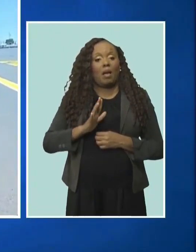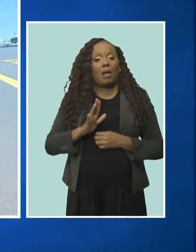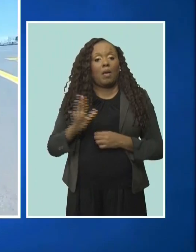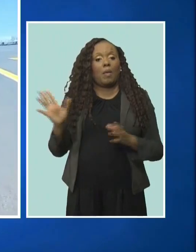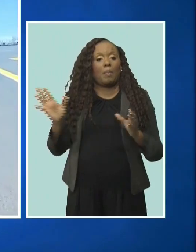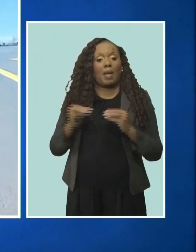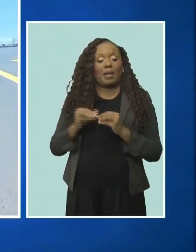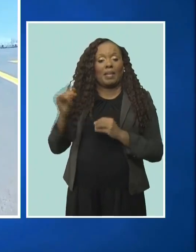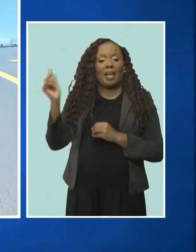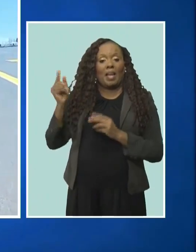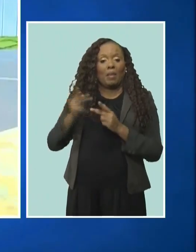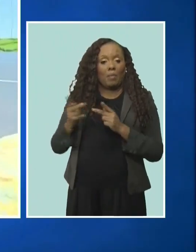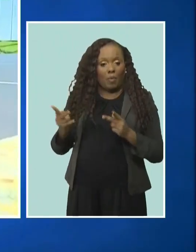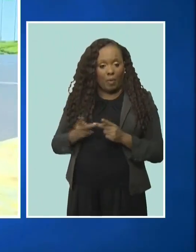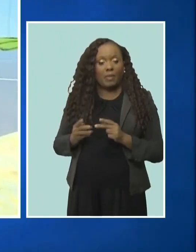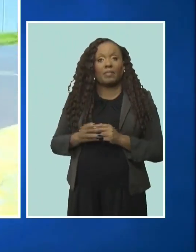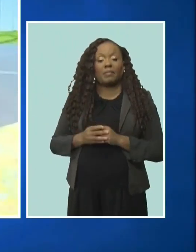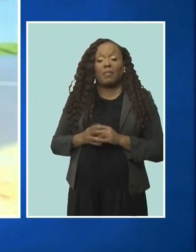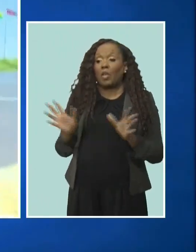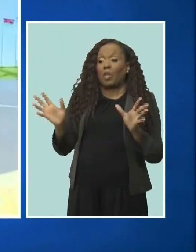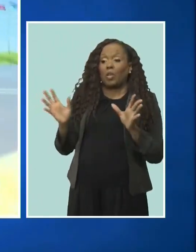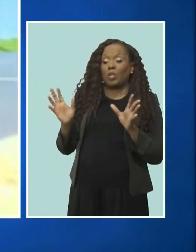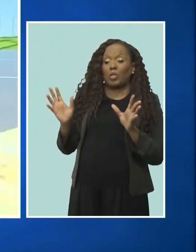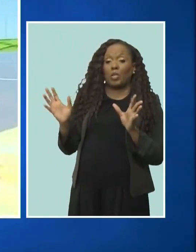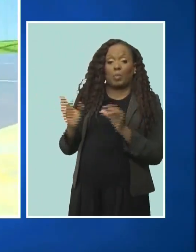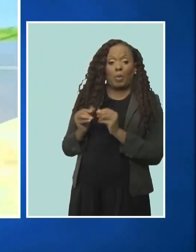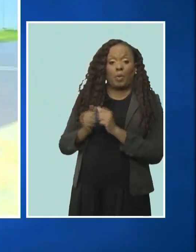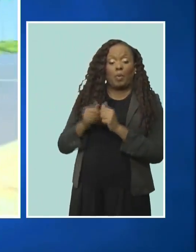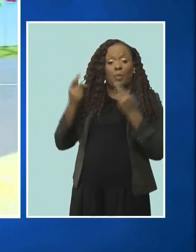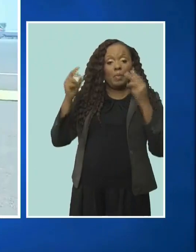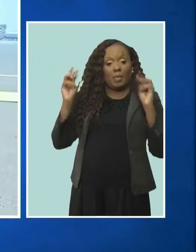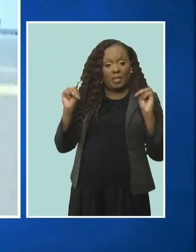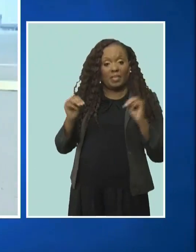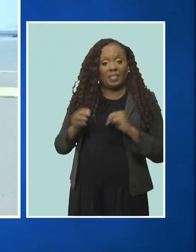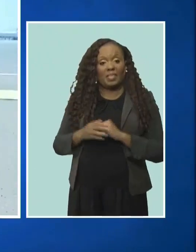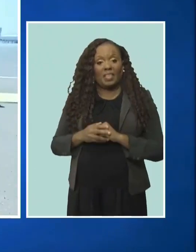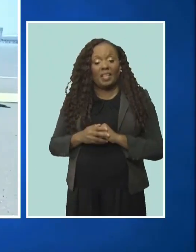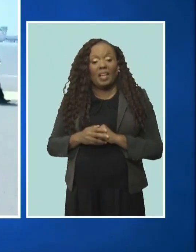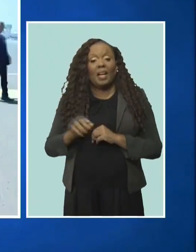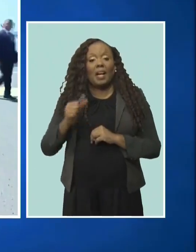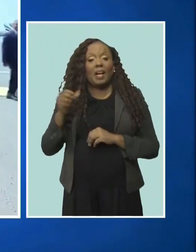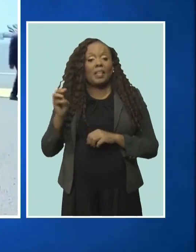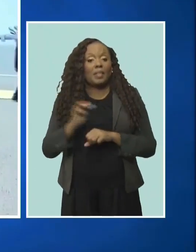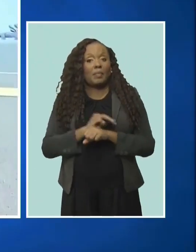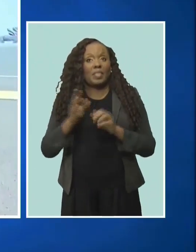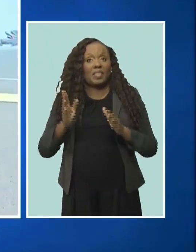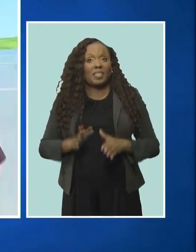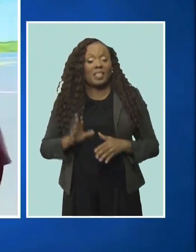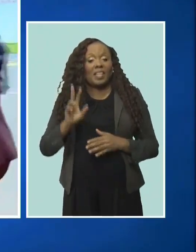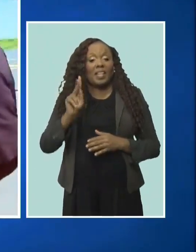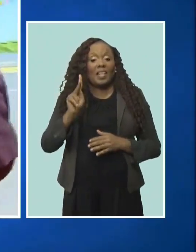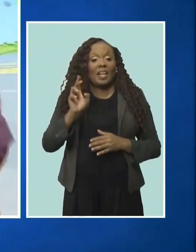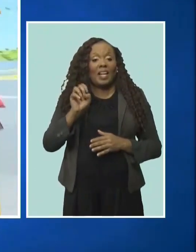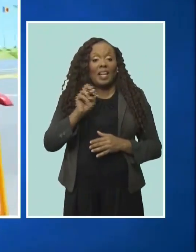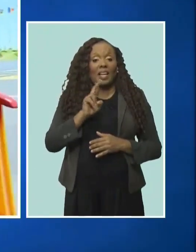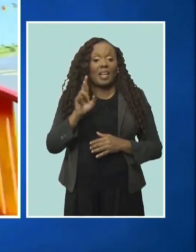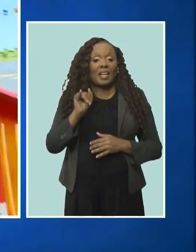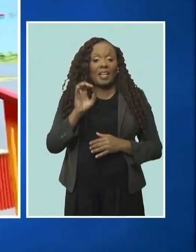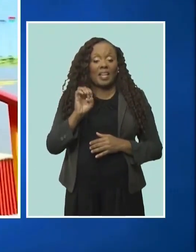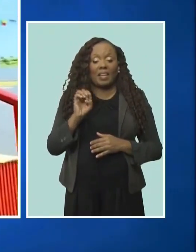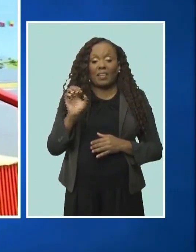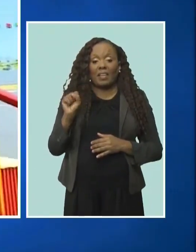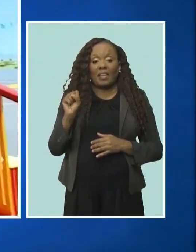Abiy Ahmed. She is accompanied by Minister of Foreign Affairs and Foreign Trade Kerry Simmons, along with the island's ambassadors to Kenya and